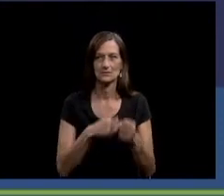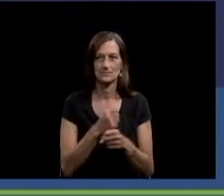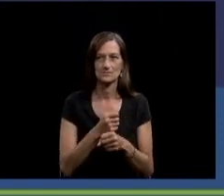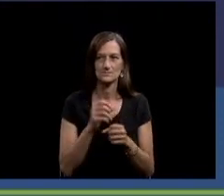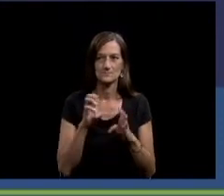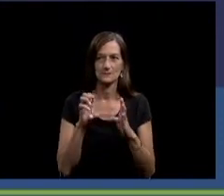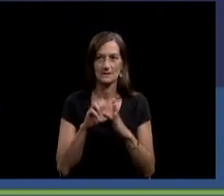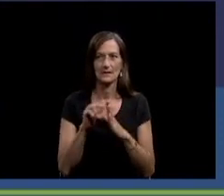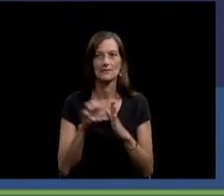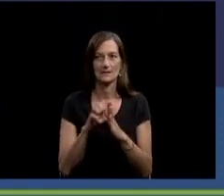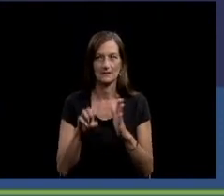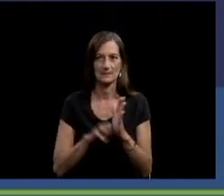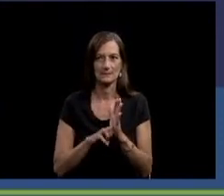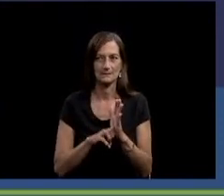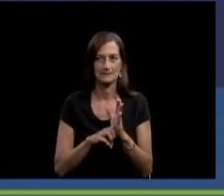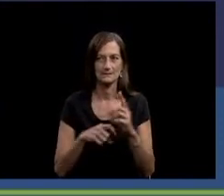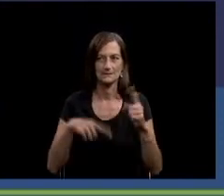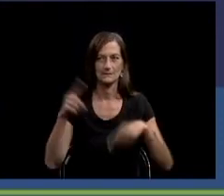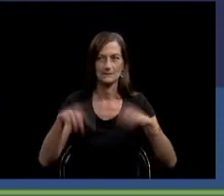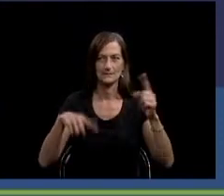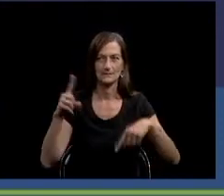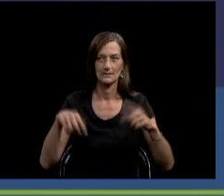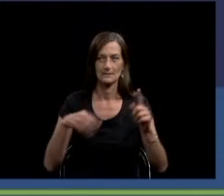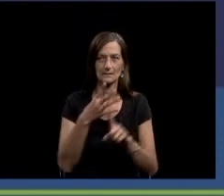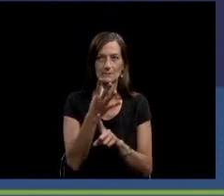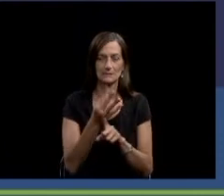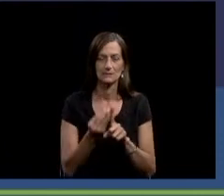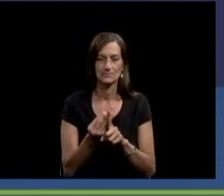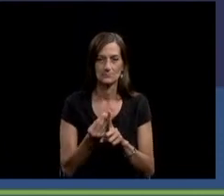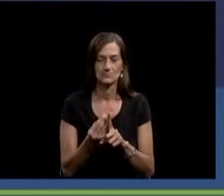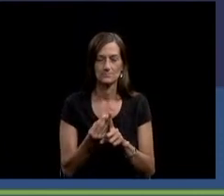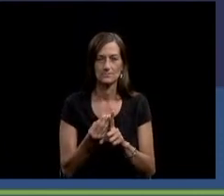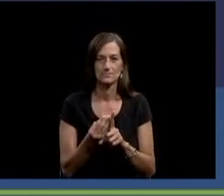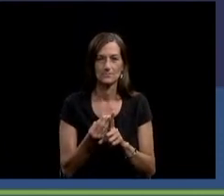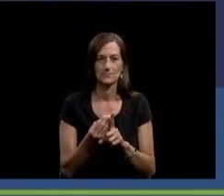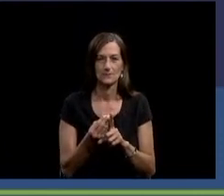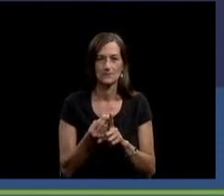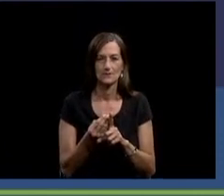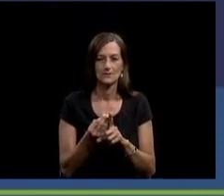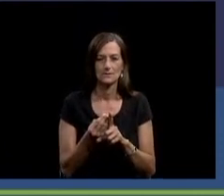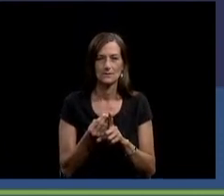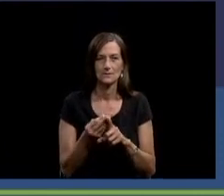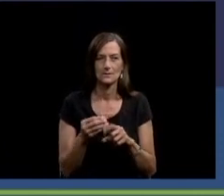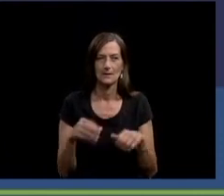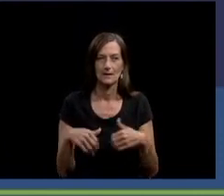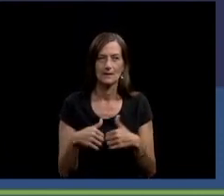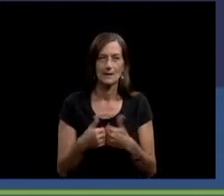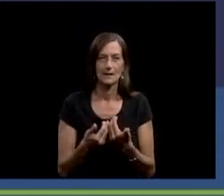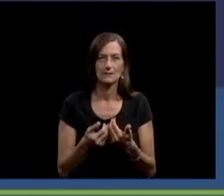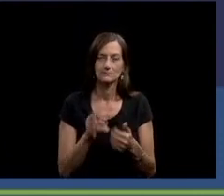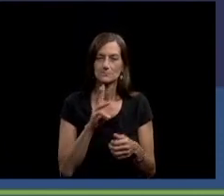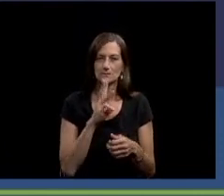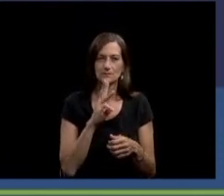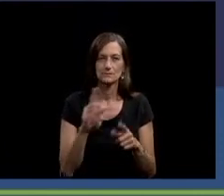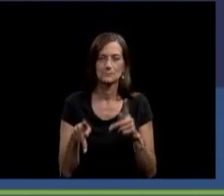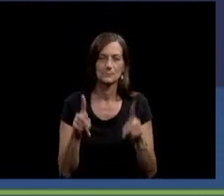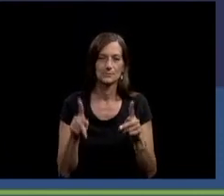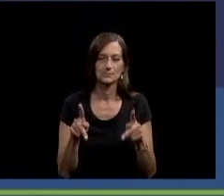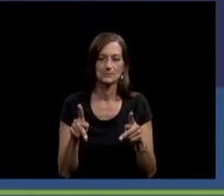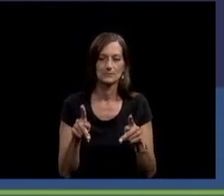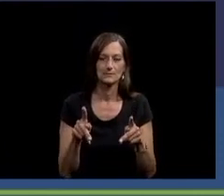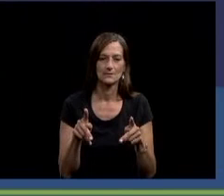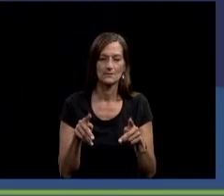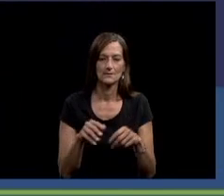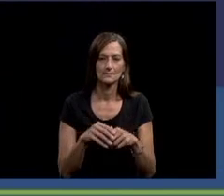and problem solving, or how to talk to people. All of that is included in the academy. What we're seeing is, particularly